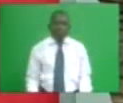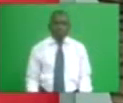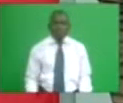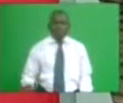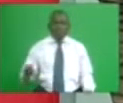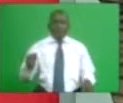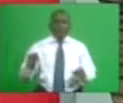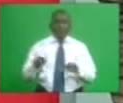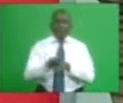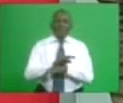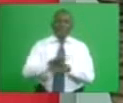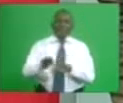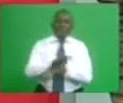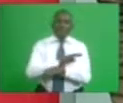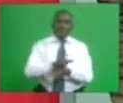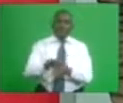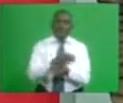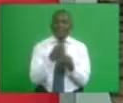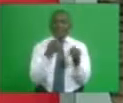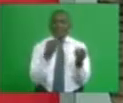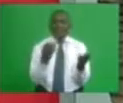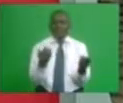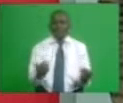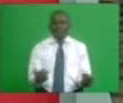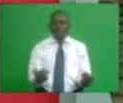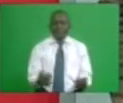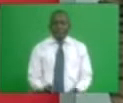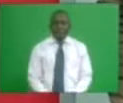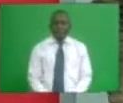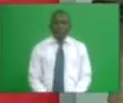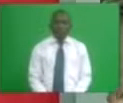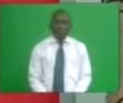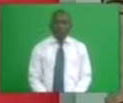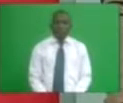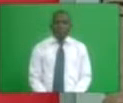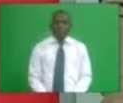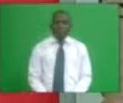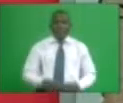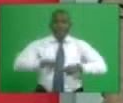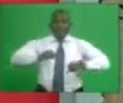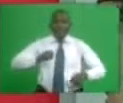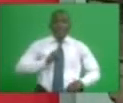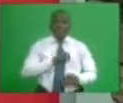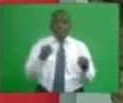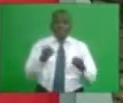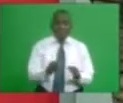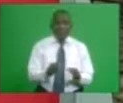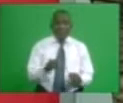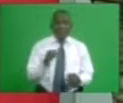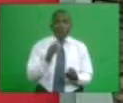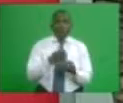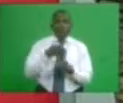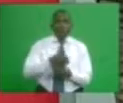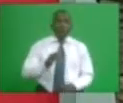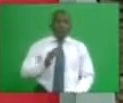It's that time of your evening for some business news. My name is Esther Adu. The Chief Executive Officer of COCO Board,